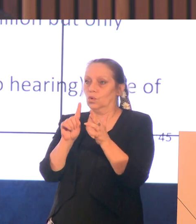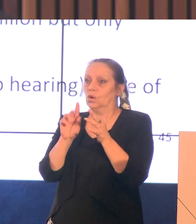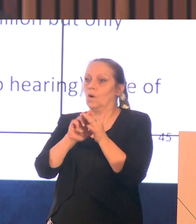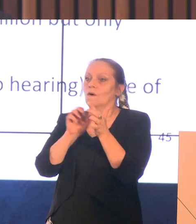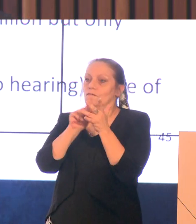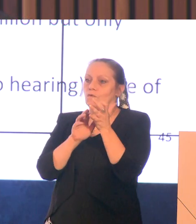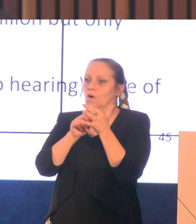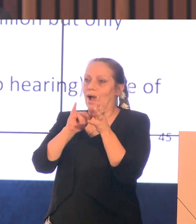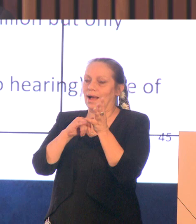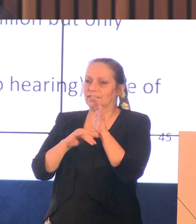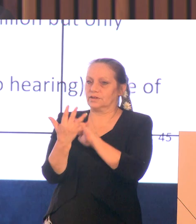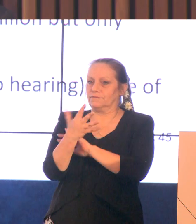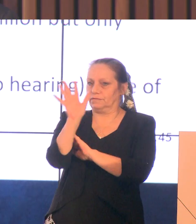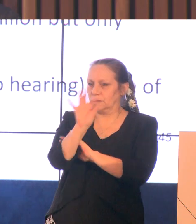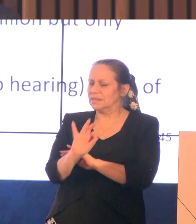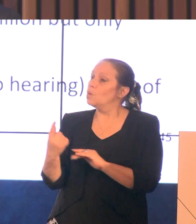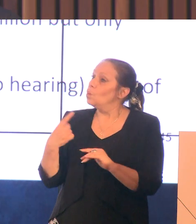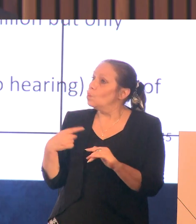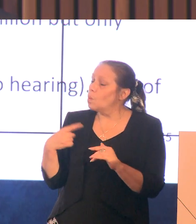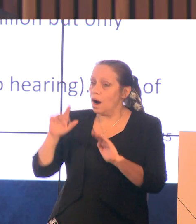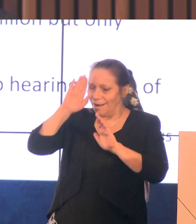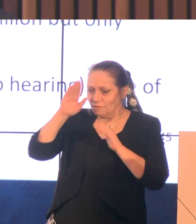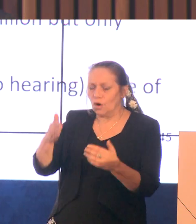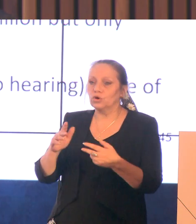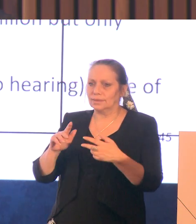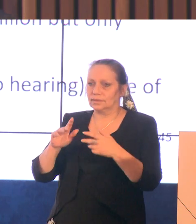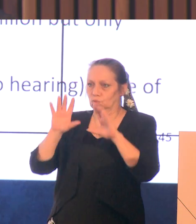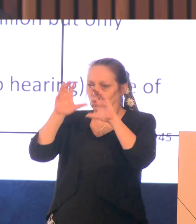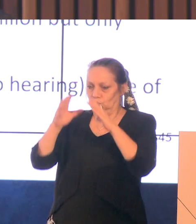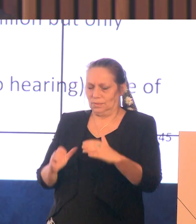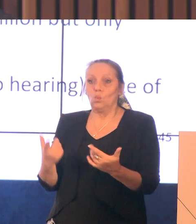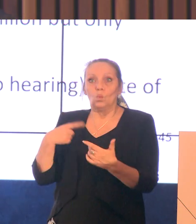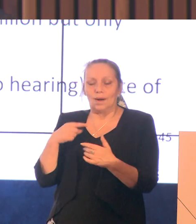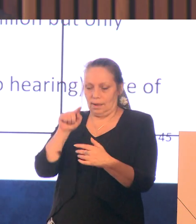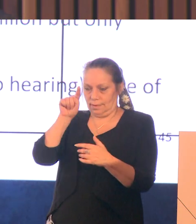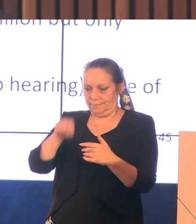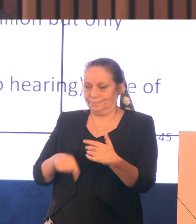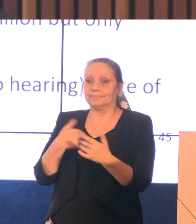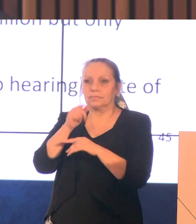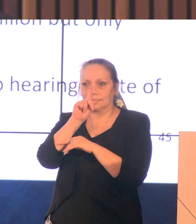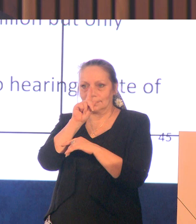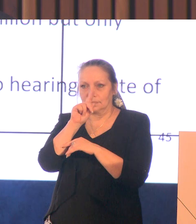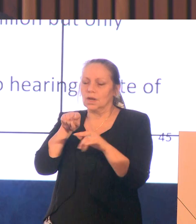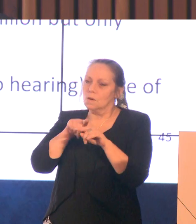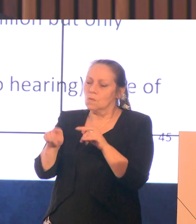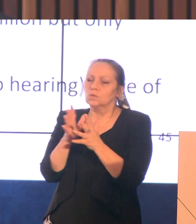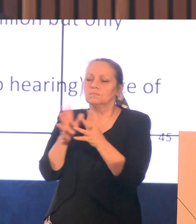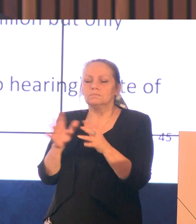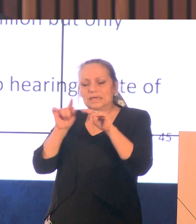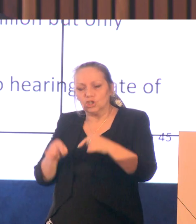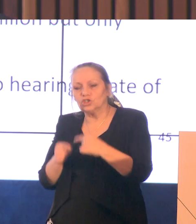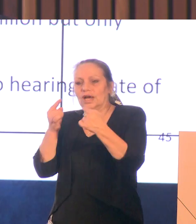of 15%. And the reason that I've focused on these groups are these are some of the people that are having the greatest